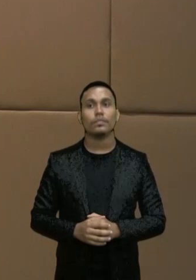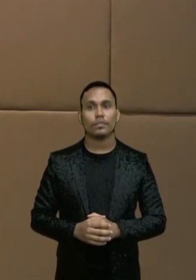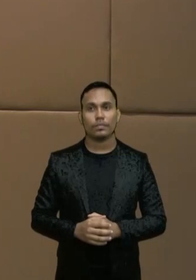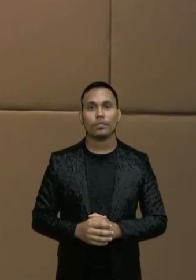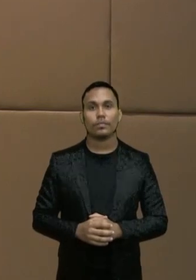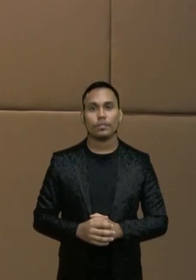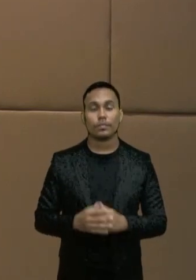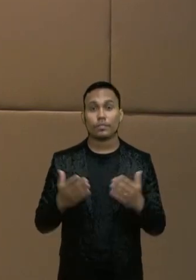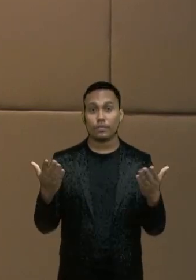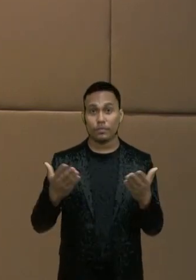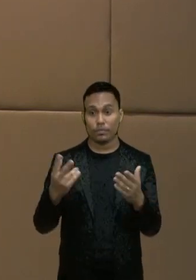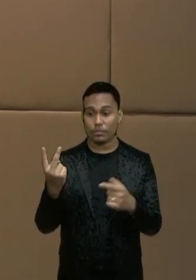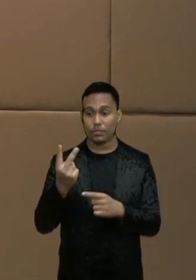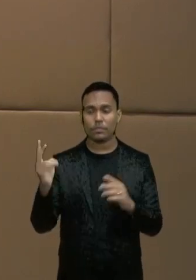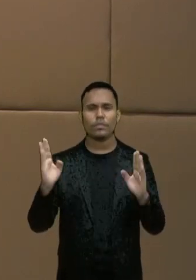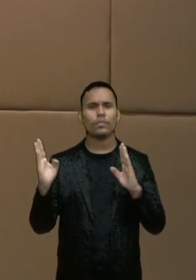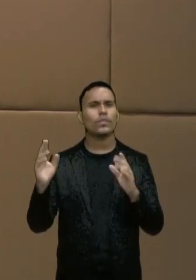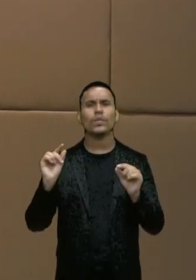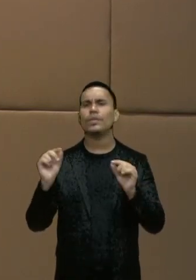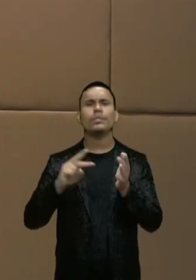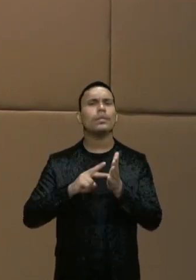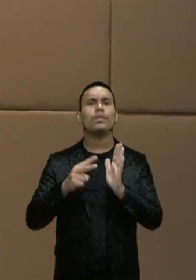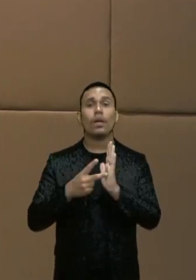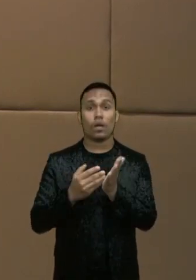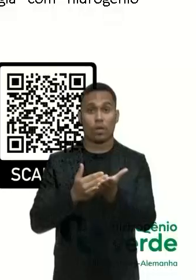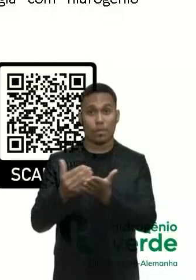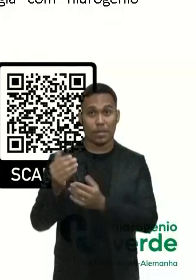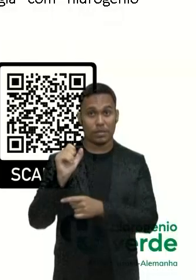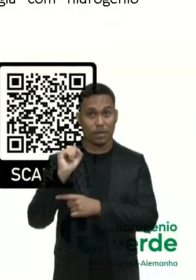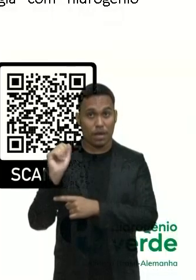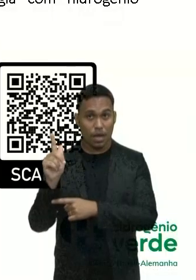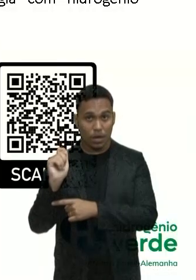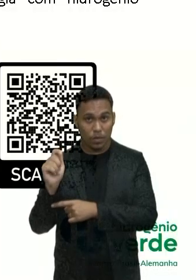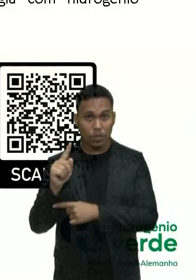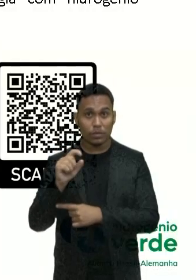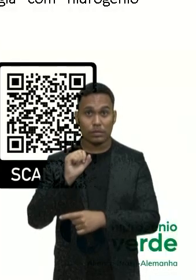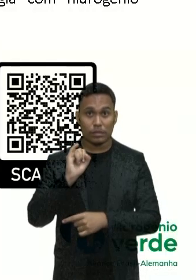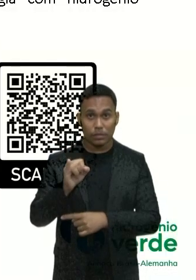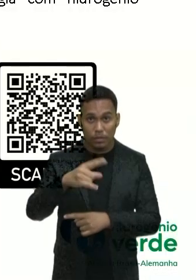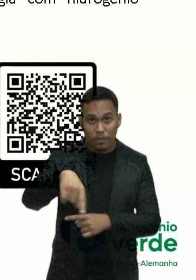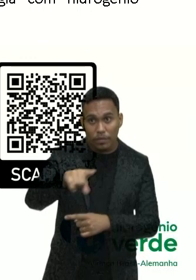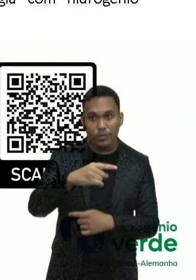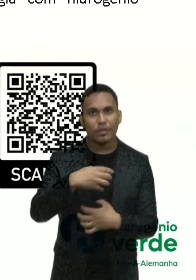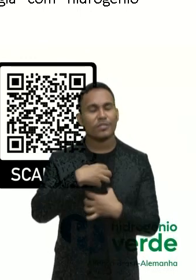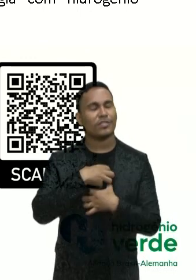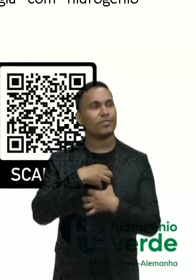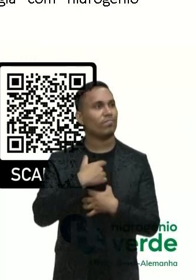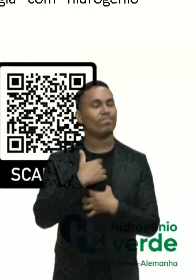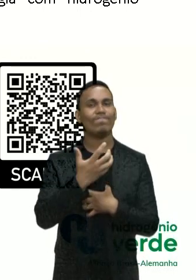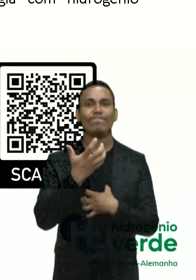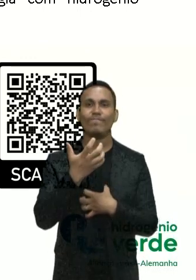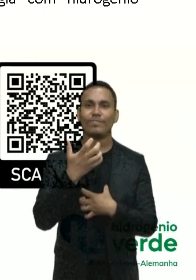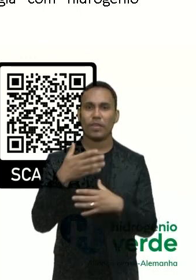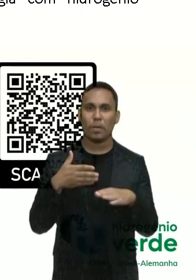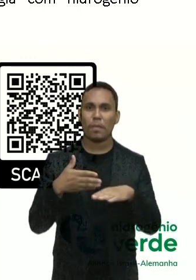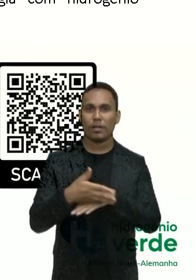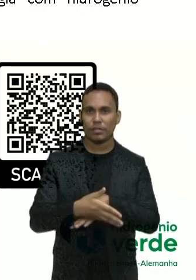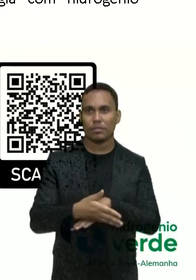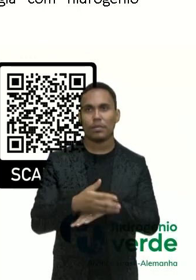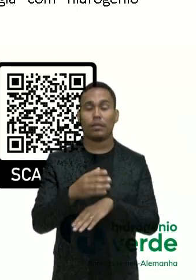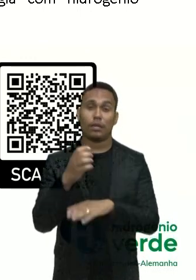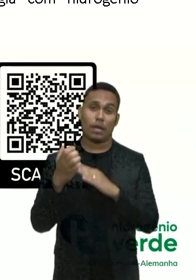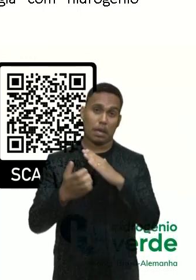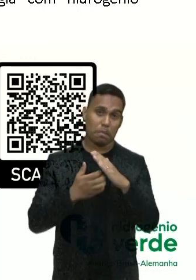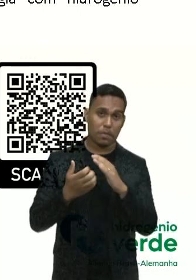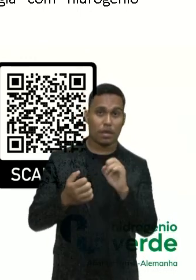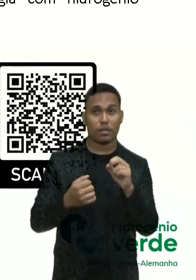Now also the second round is going to start now in August, so if anyone is feeling motivated to participate